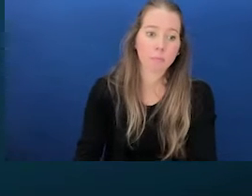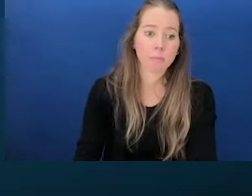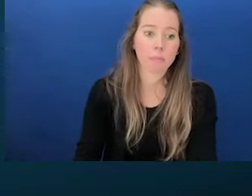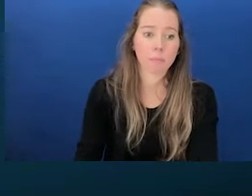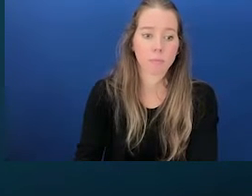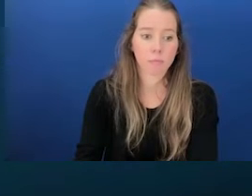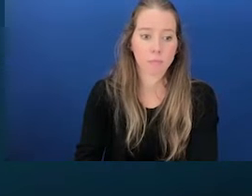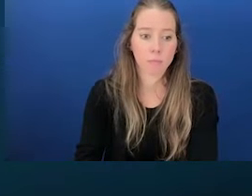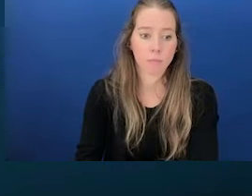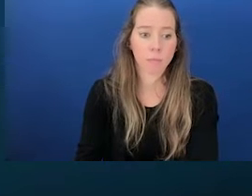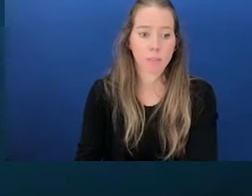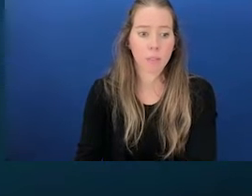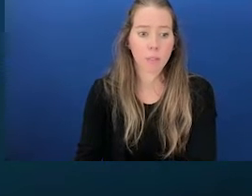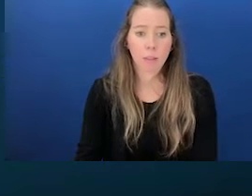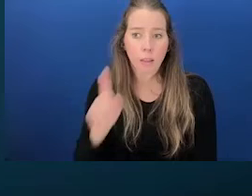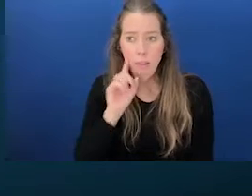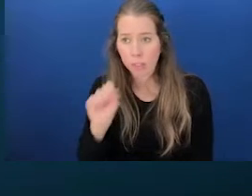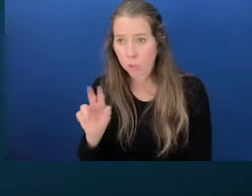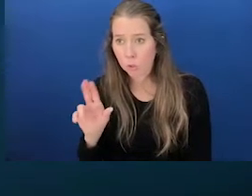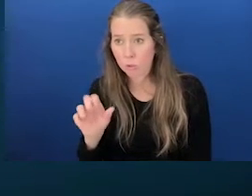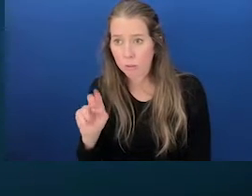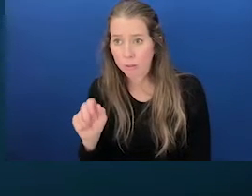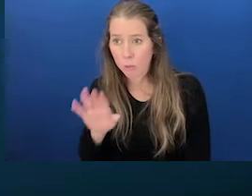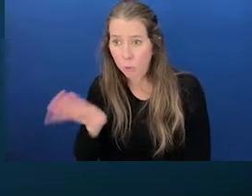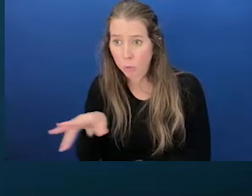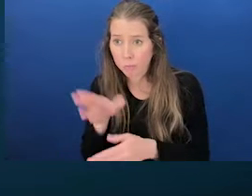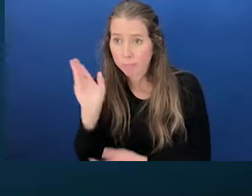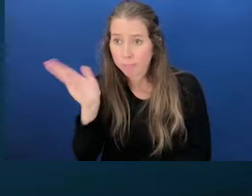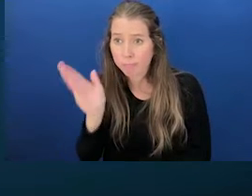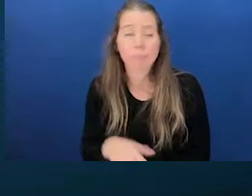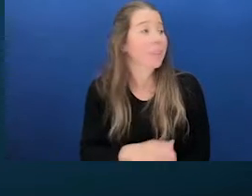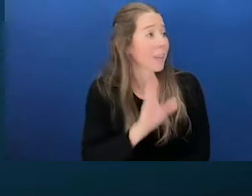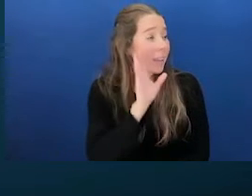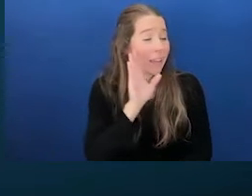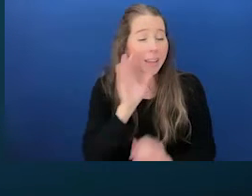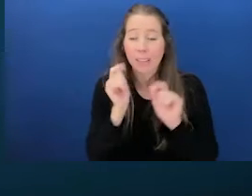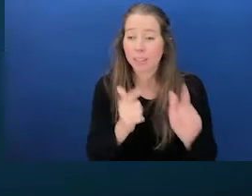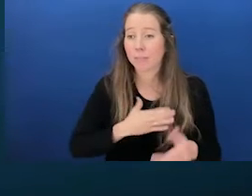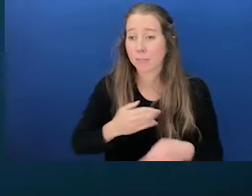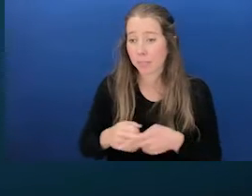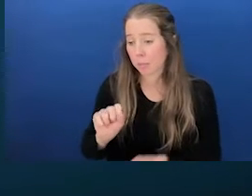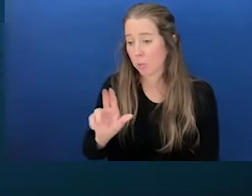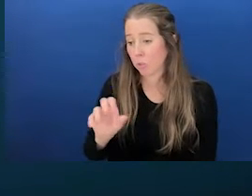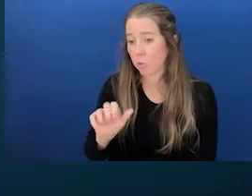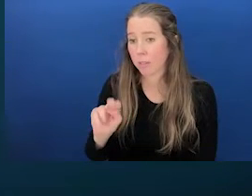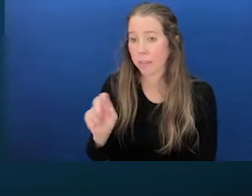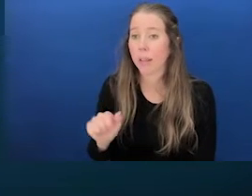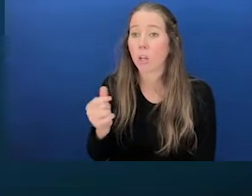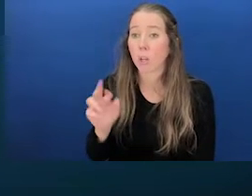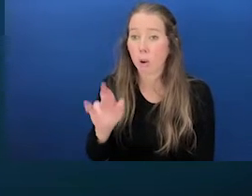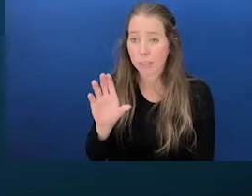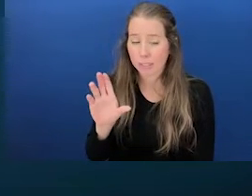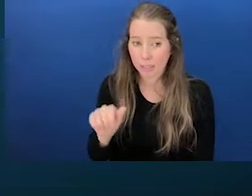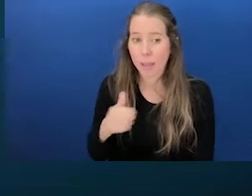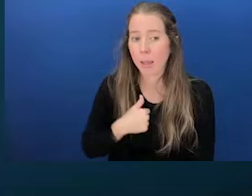So I think, Susana, this is your area. Hi, everyone. I'm Susana Garcia, one of the counselors. And right